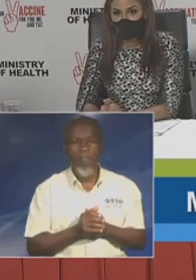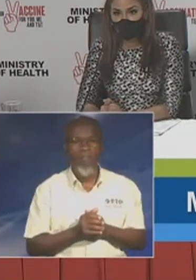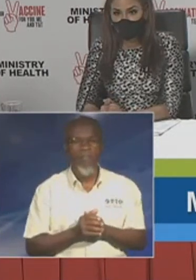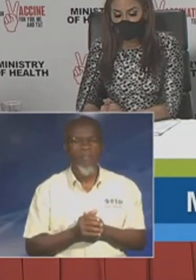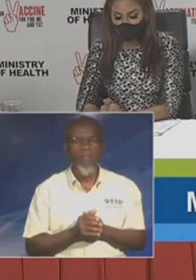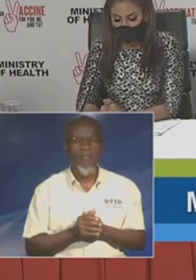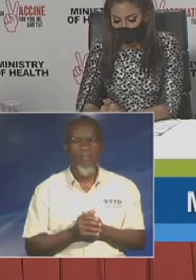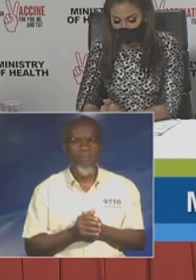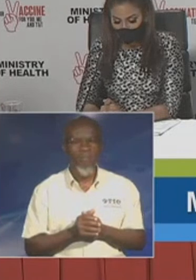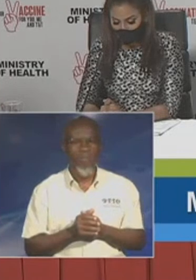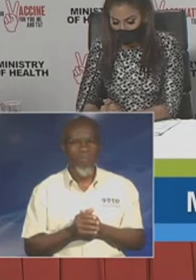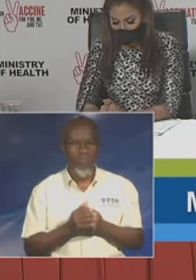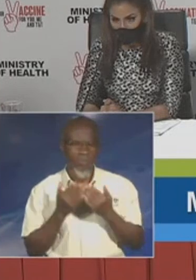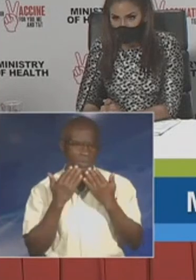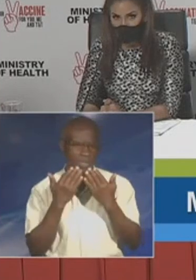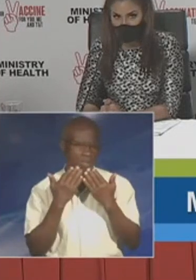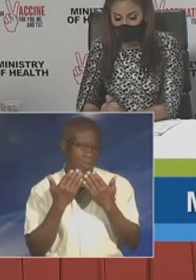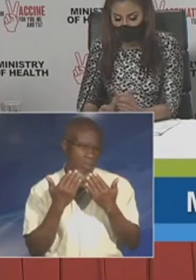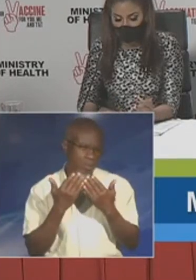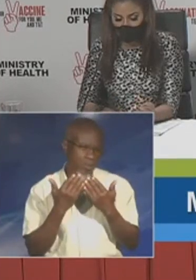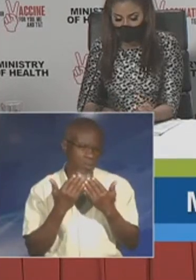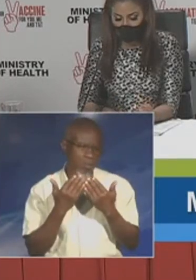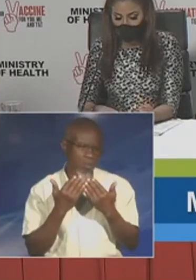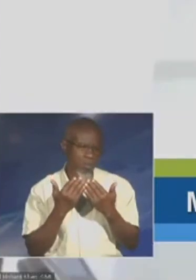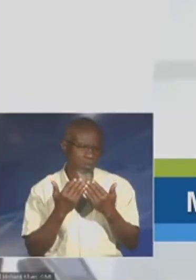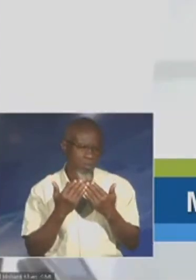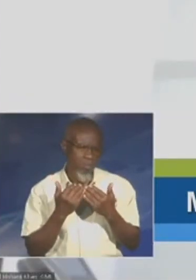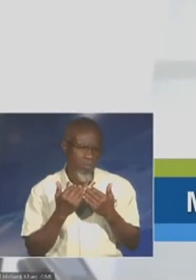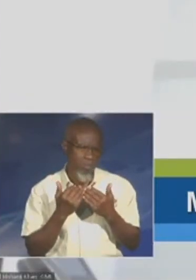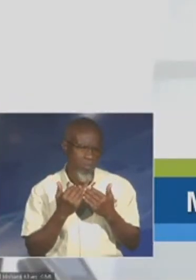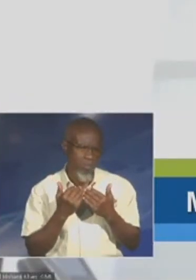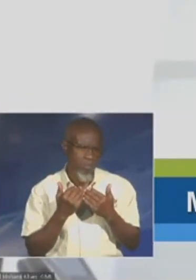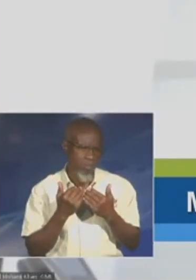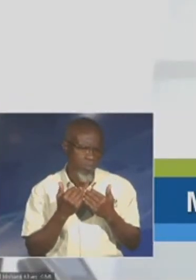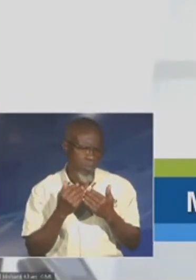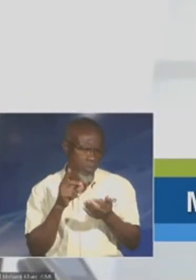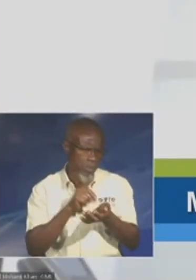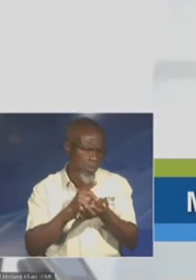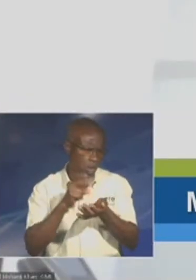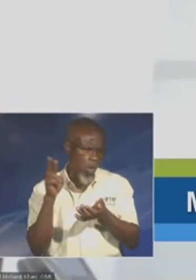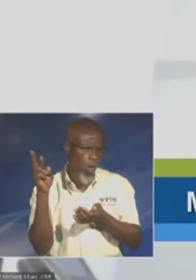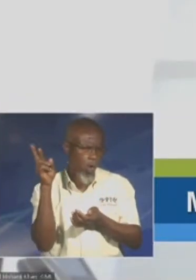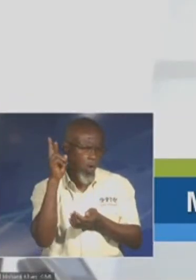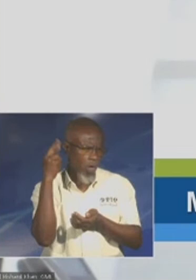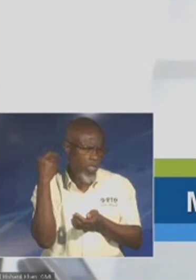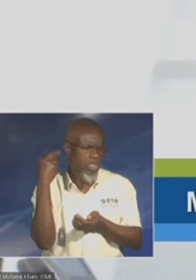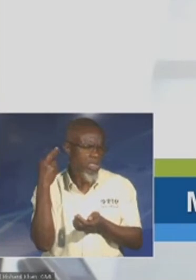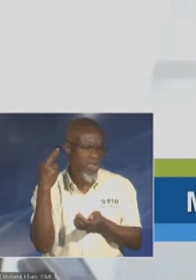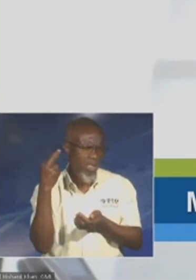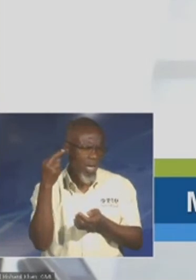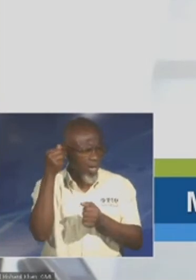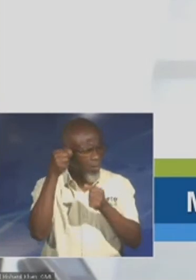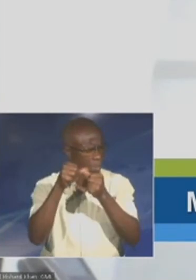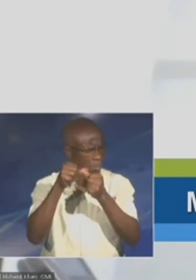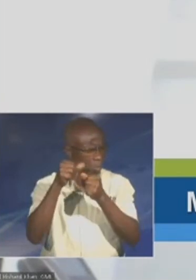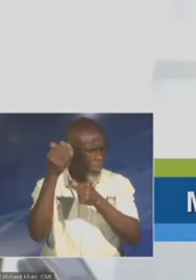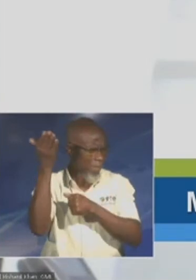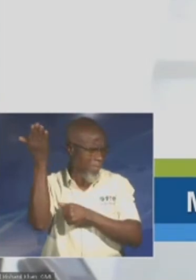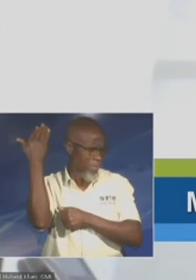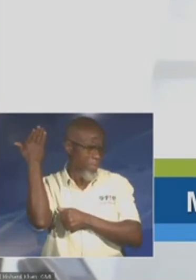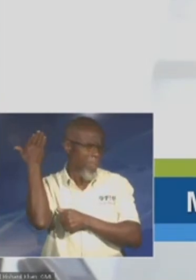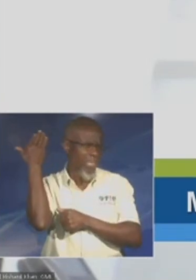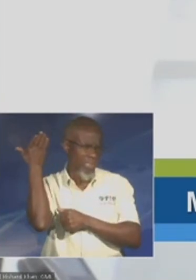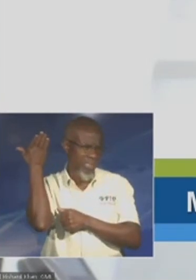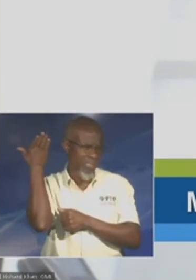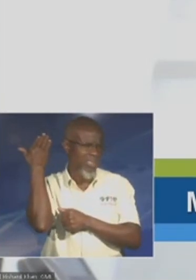All right, thanks, Al. My question here now is for Dr. Abdul Richards. Now, Dr. Richards, I remember once upon a time ago,